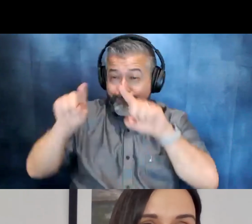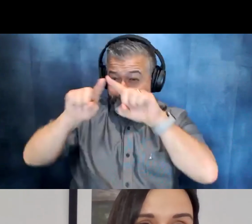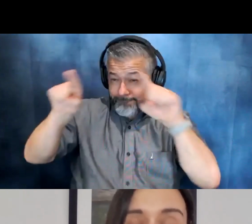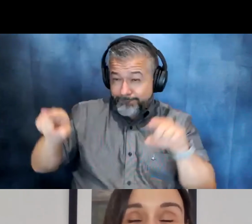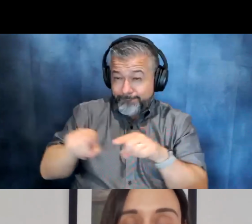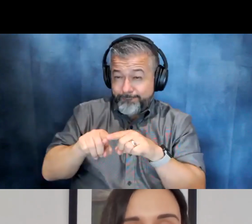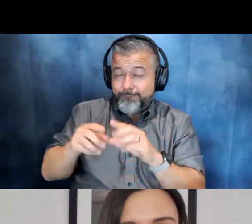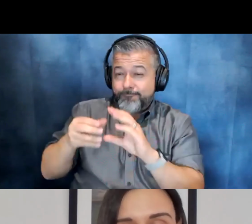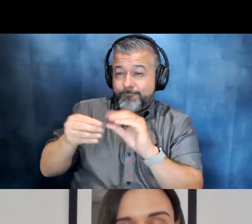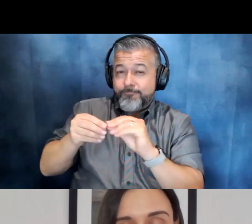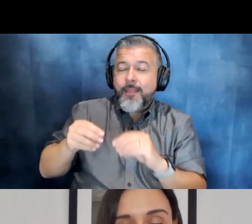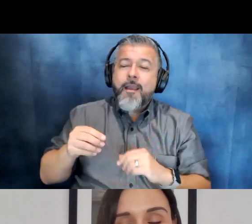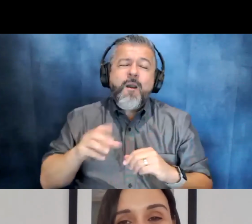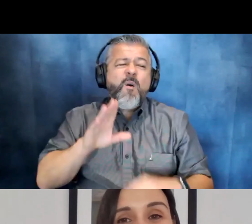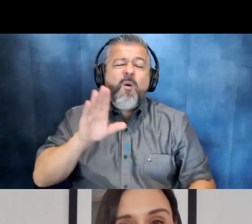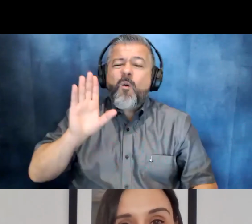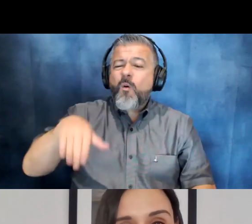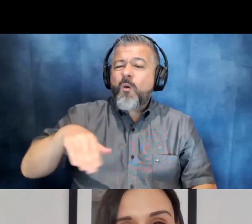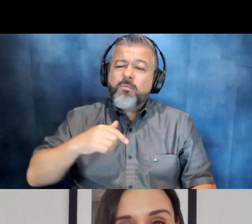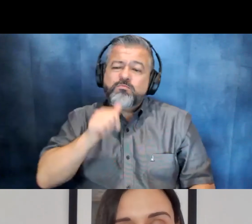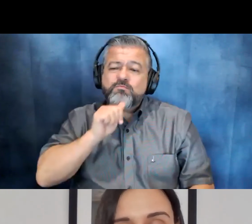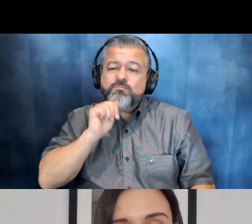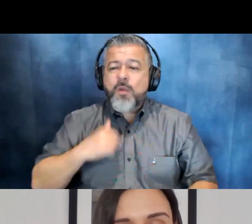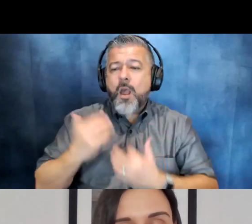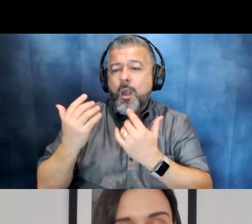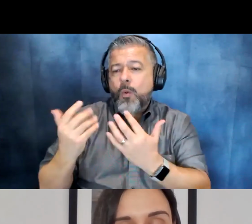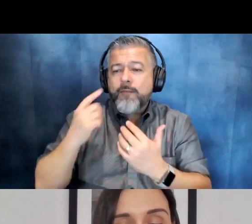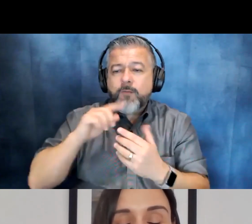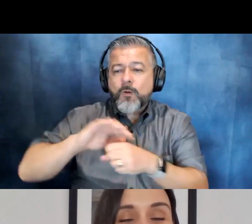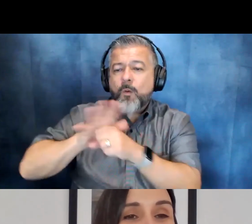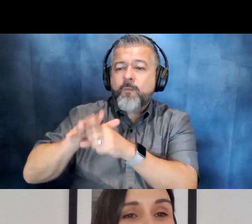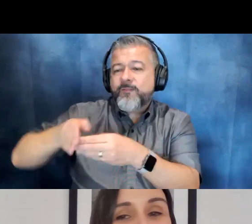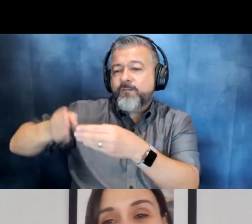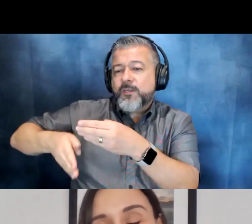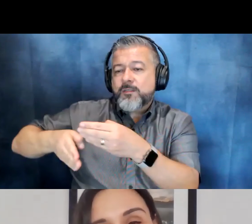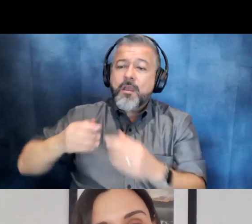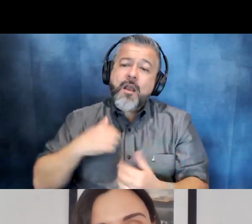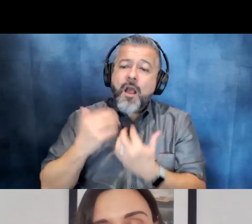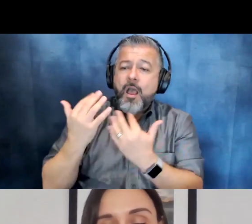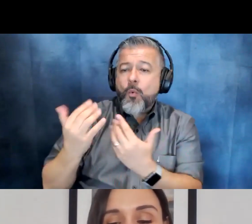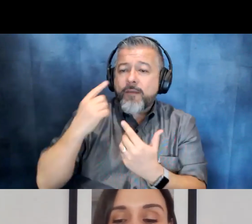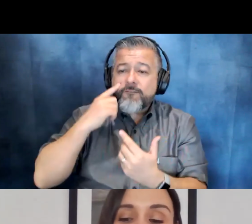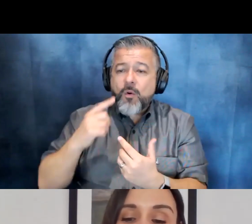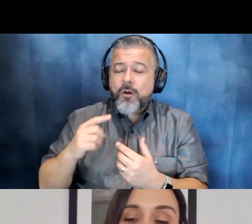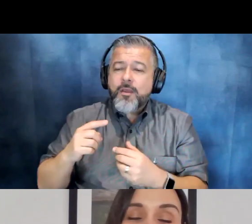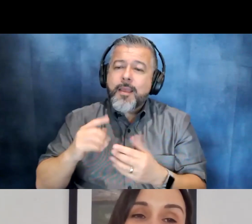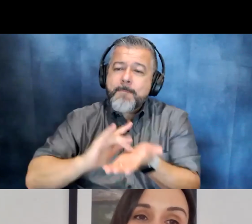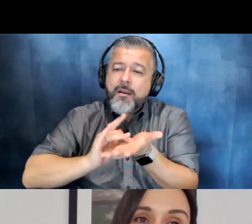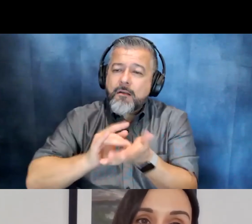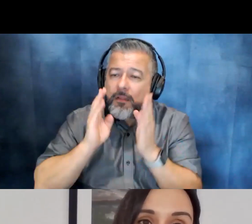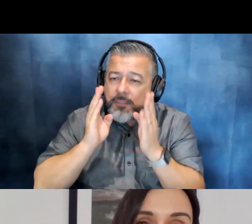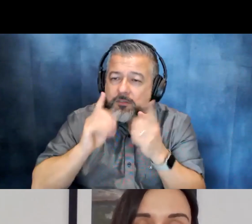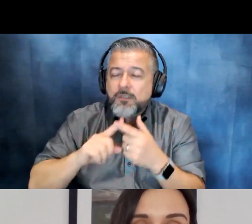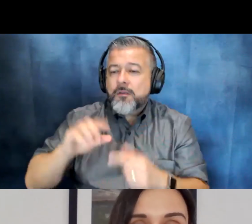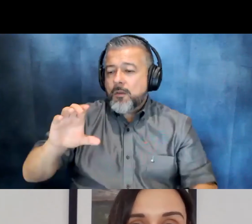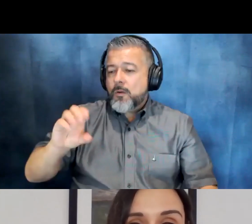until this whole COVID thing is over. I've heard that a million times. I'll just wait to get my colonoscopy. I'll just wait to place